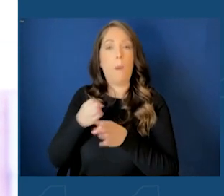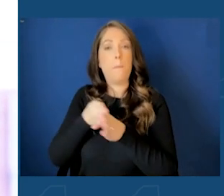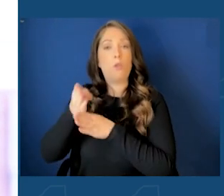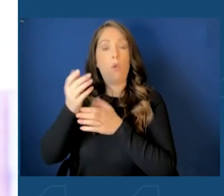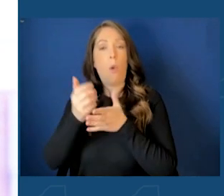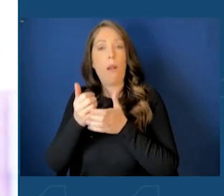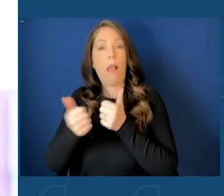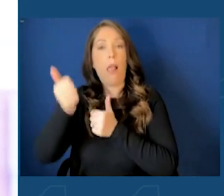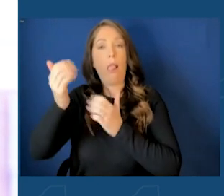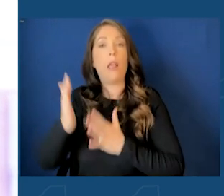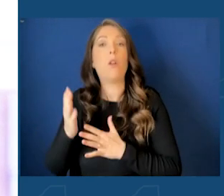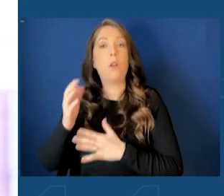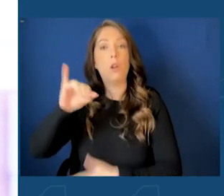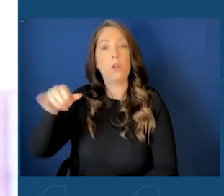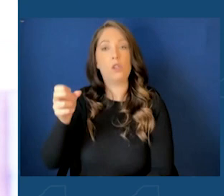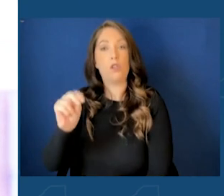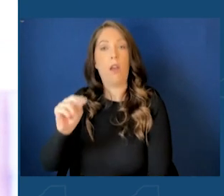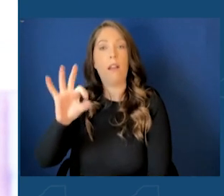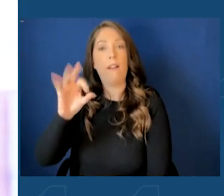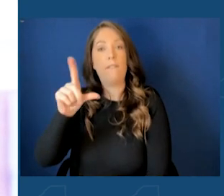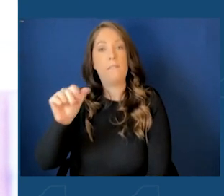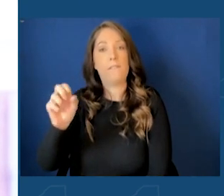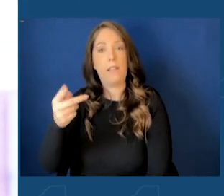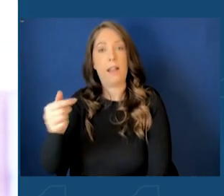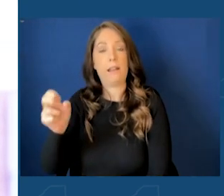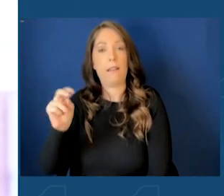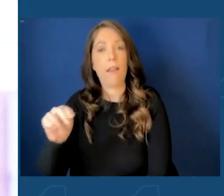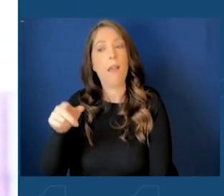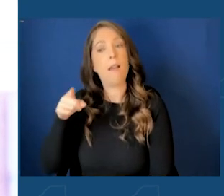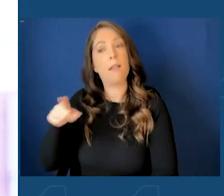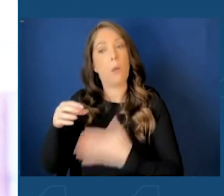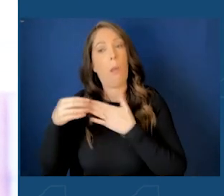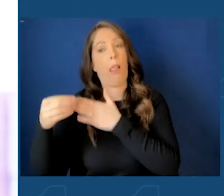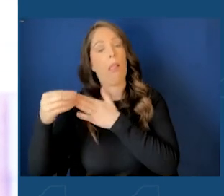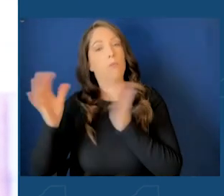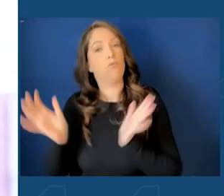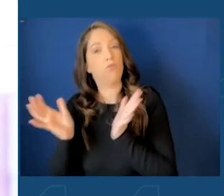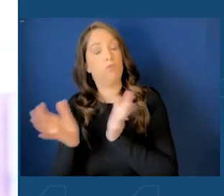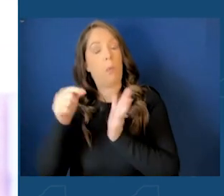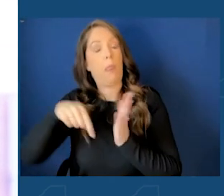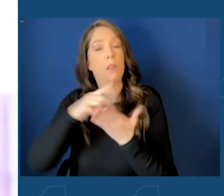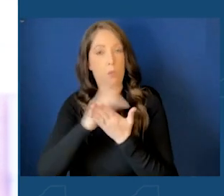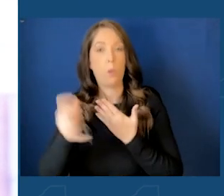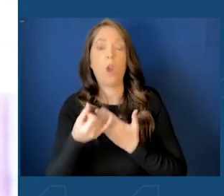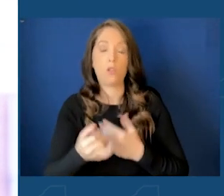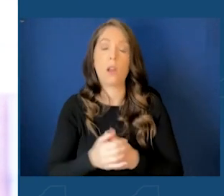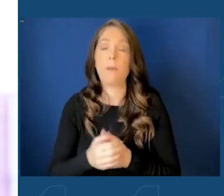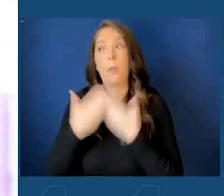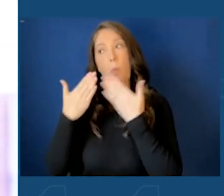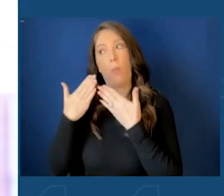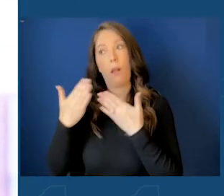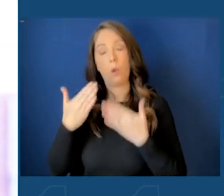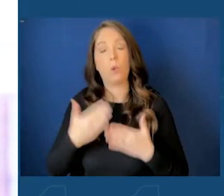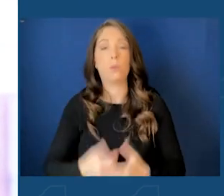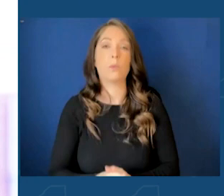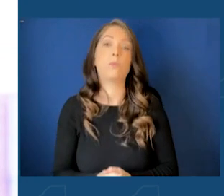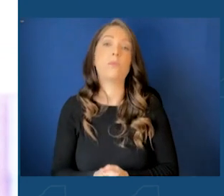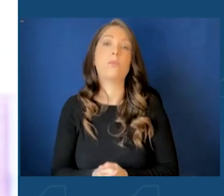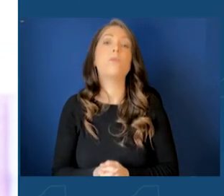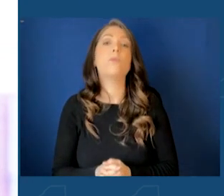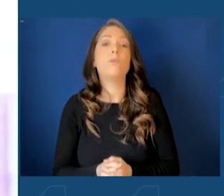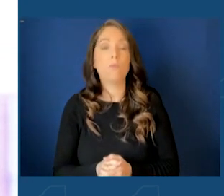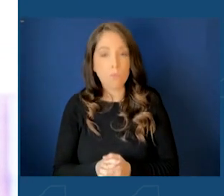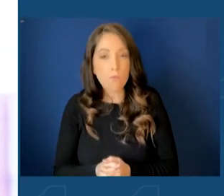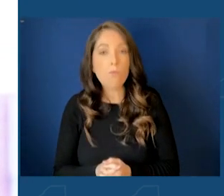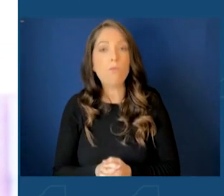driver behind this project, and I want to thank him for making sure that the resources are there. But also, you